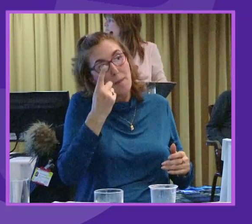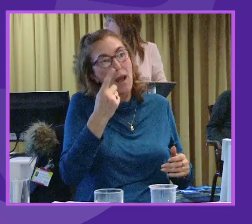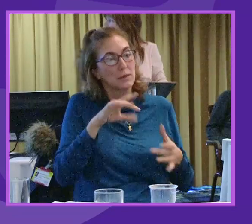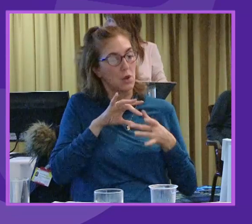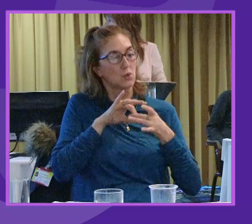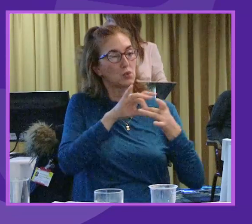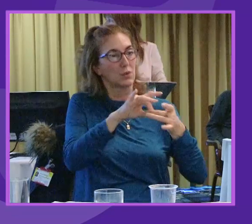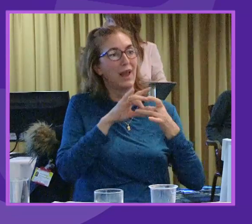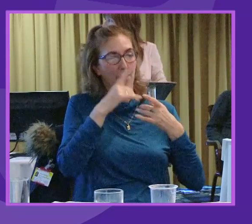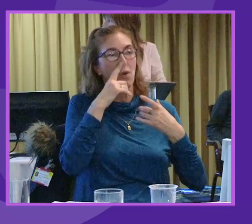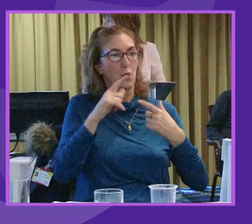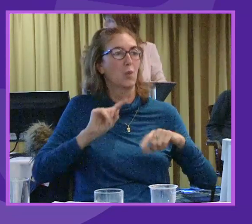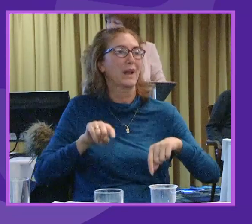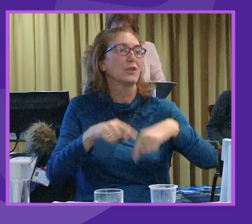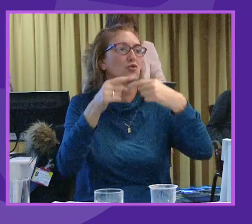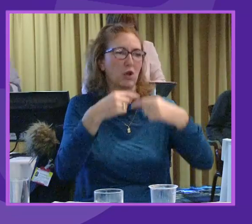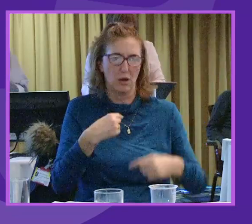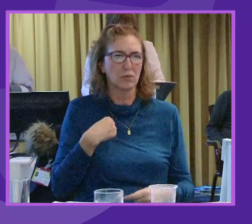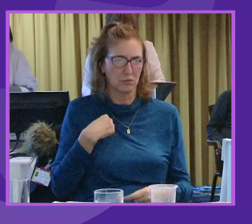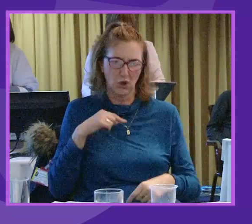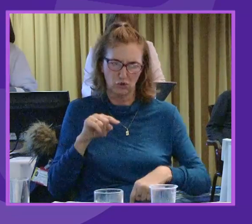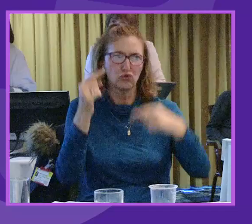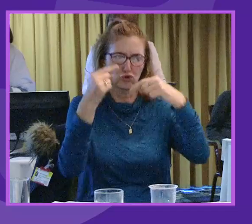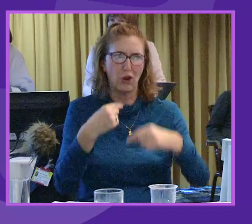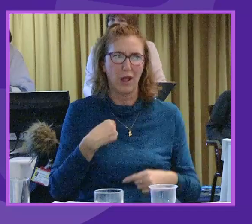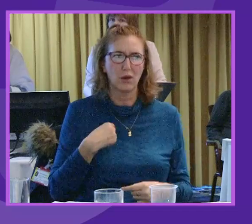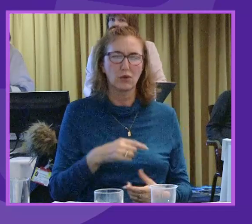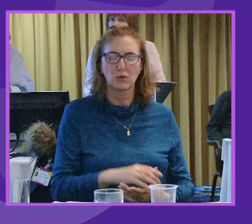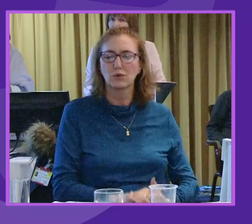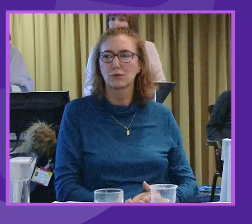work together. You work together, then we can challenge those systems, and I do.